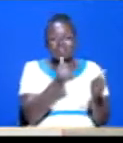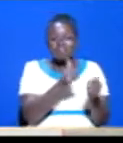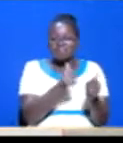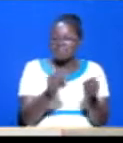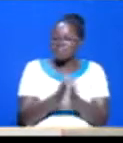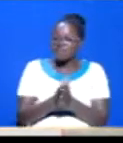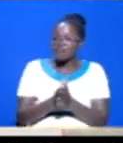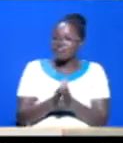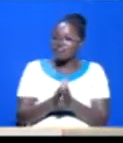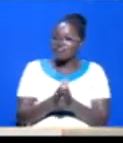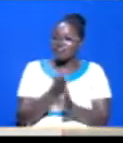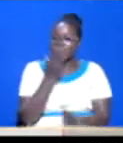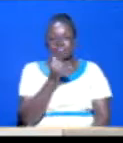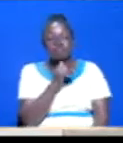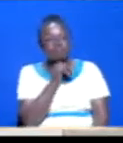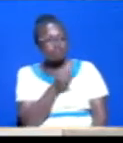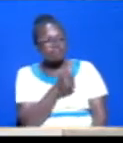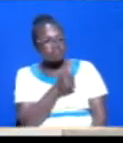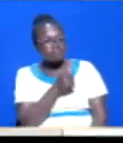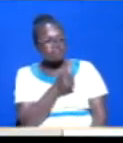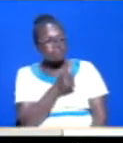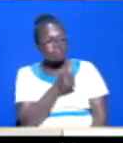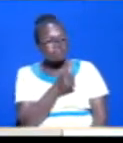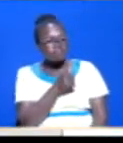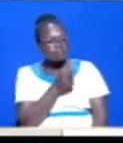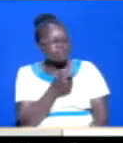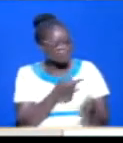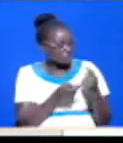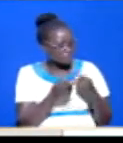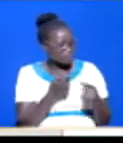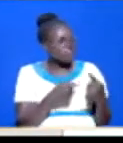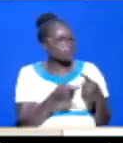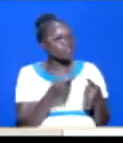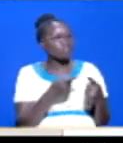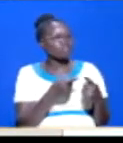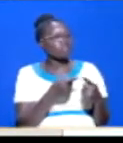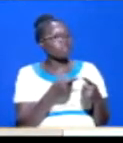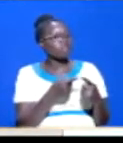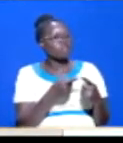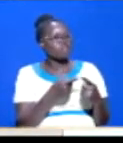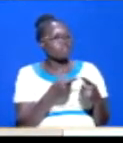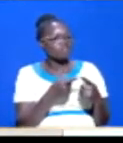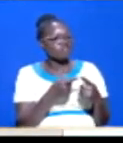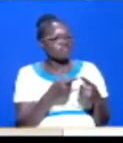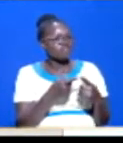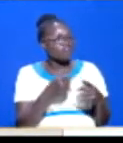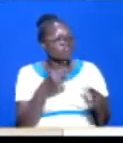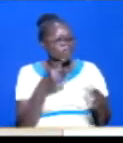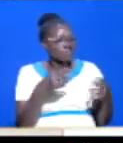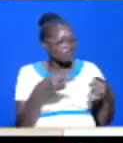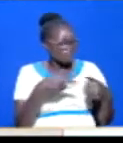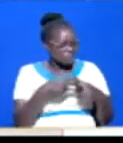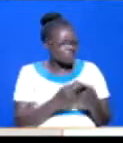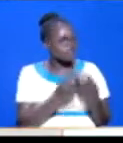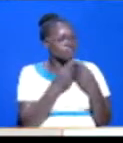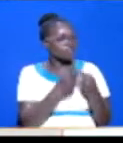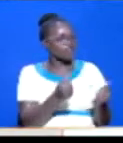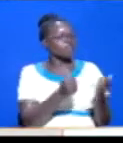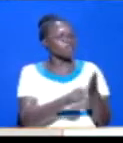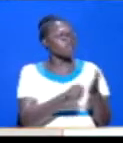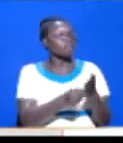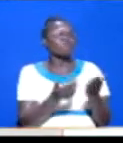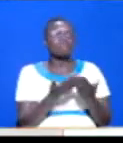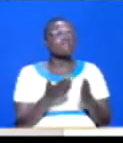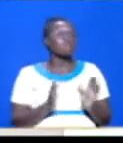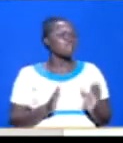So why don't you move in and don't squander this opportunity to fix this problem once and for all? It's a